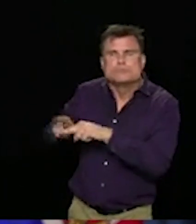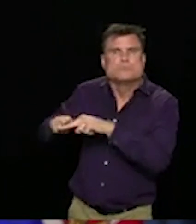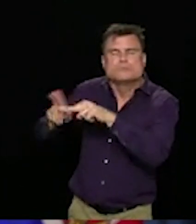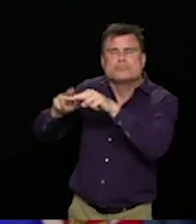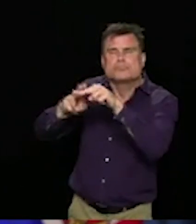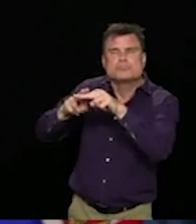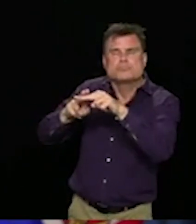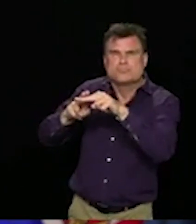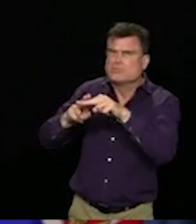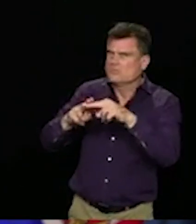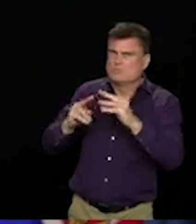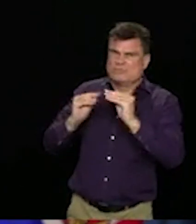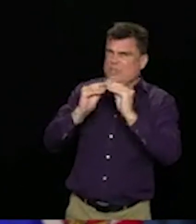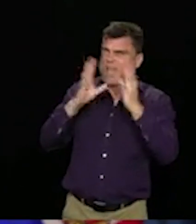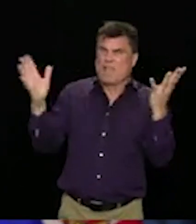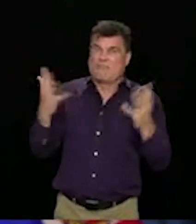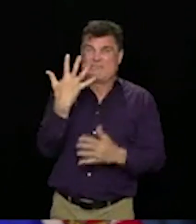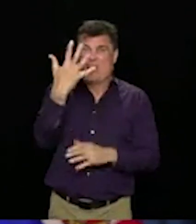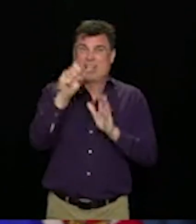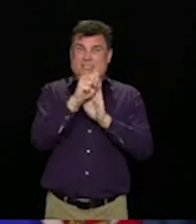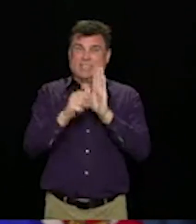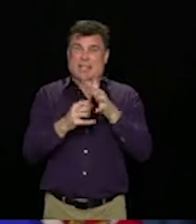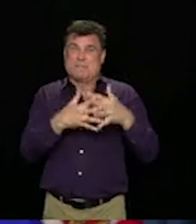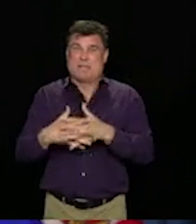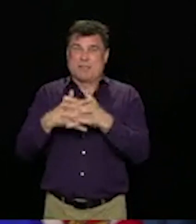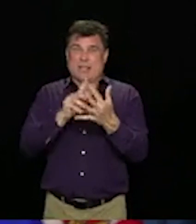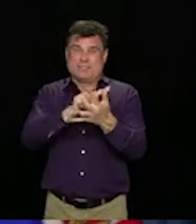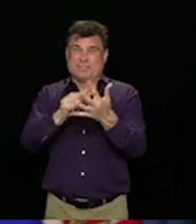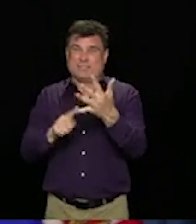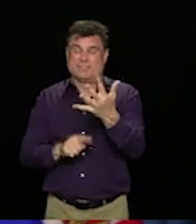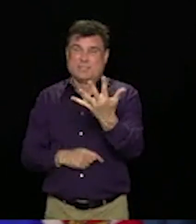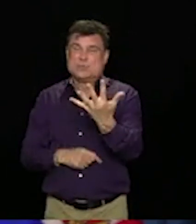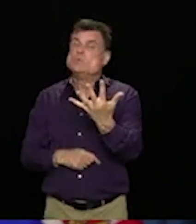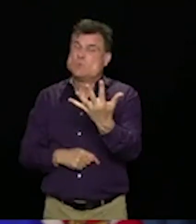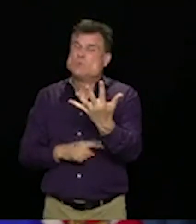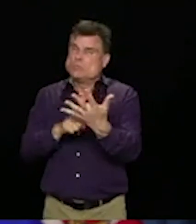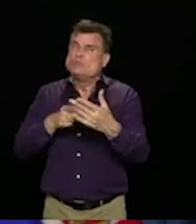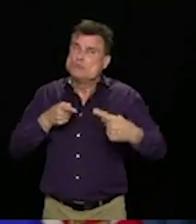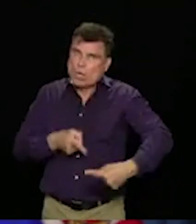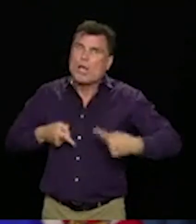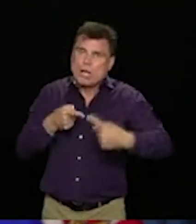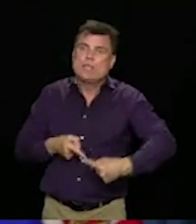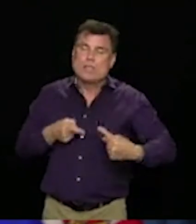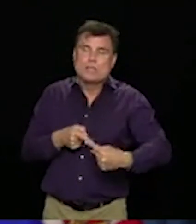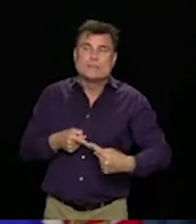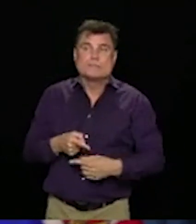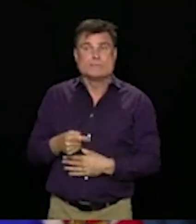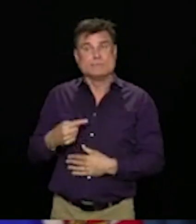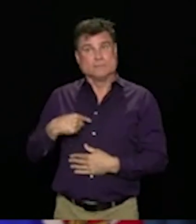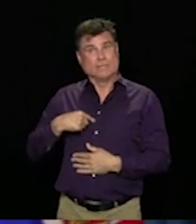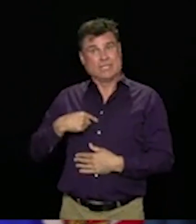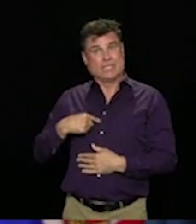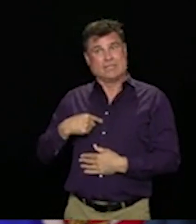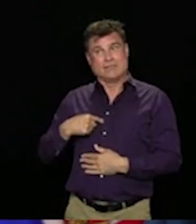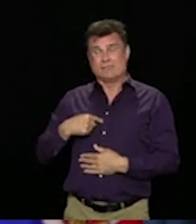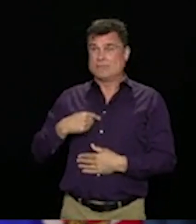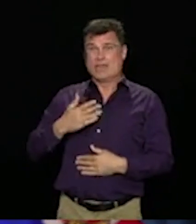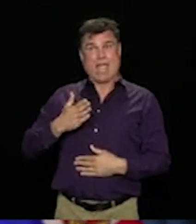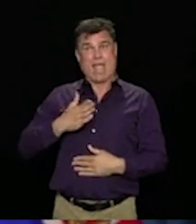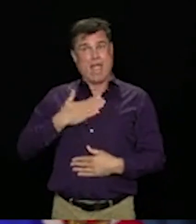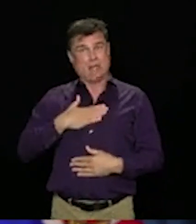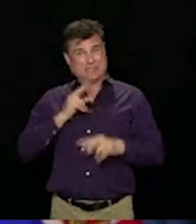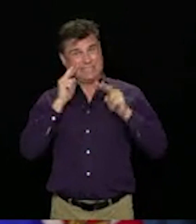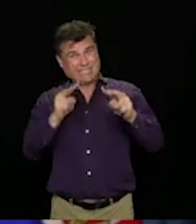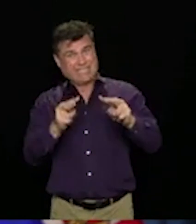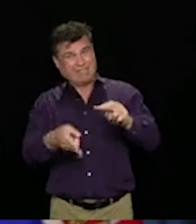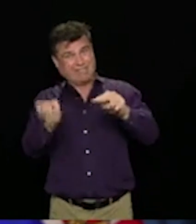are struggling with this. And so this is not something that we see as desirable or anything else, but it is something that I see